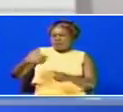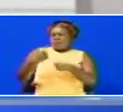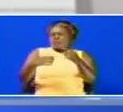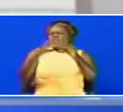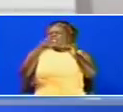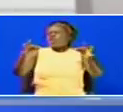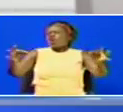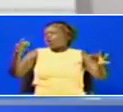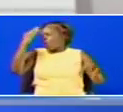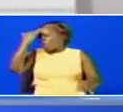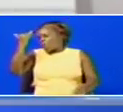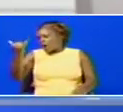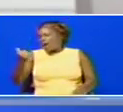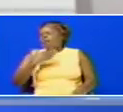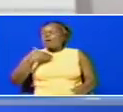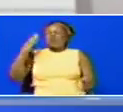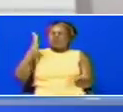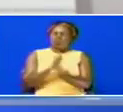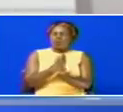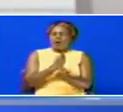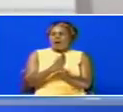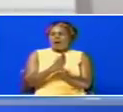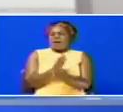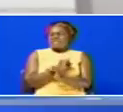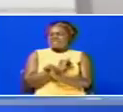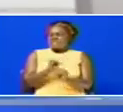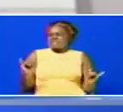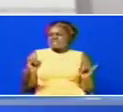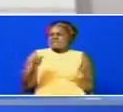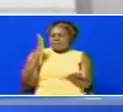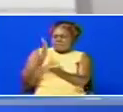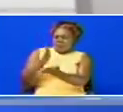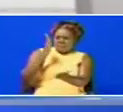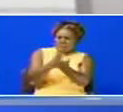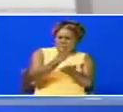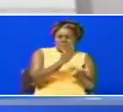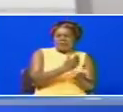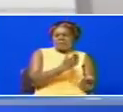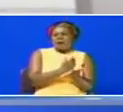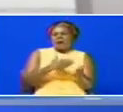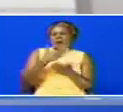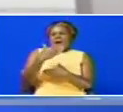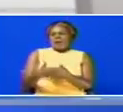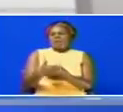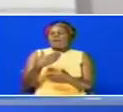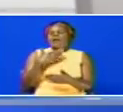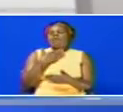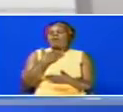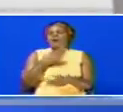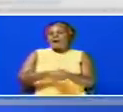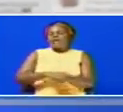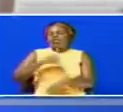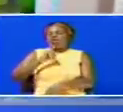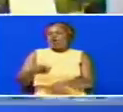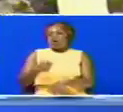is taking time is that they want to be sure, they want to be thorough in the verification exercise. This is after he sought clarification from the High